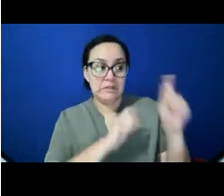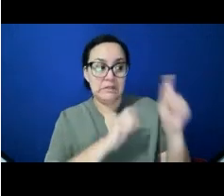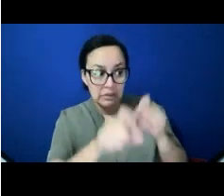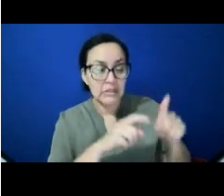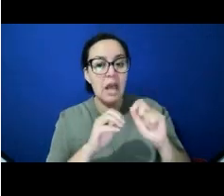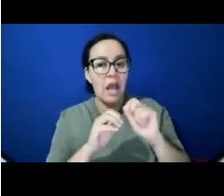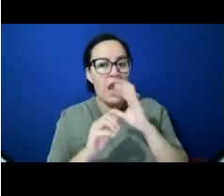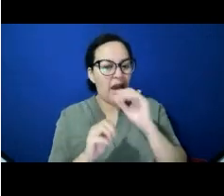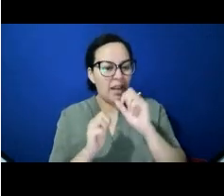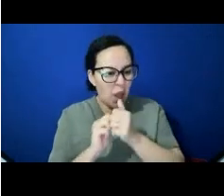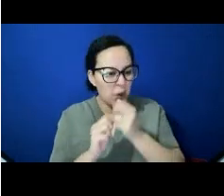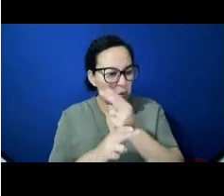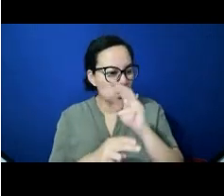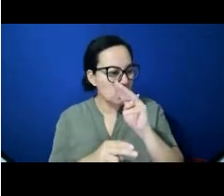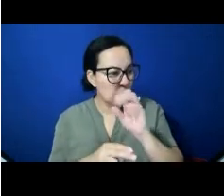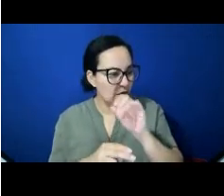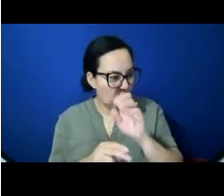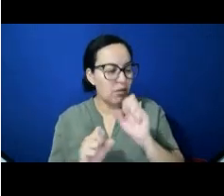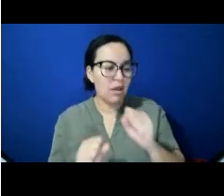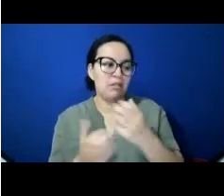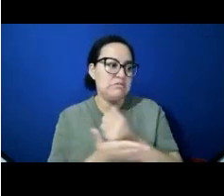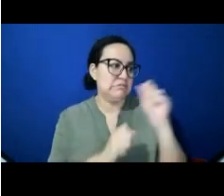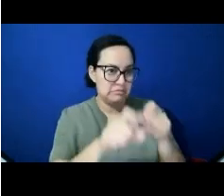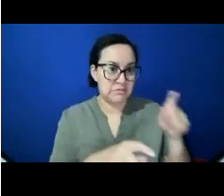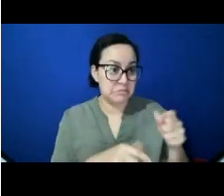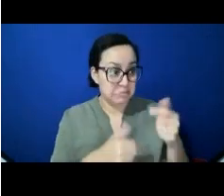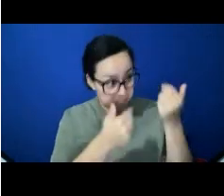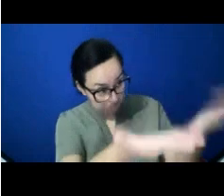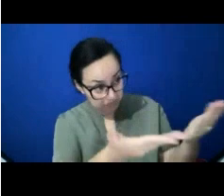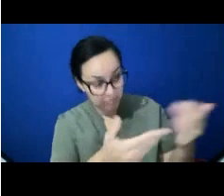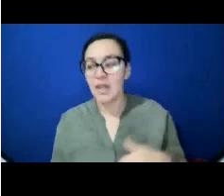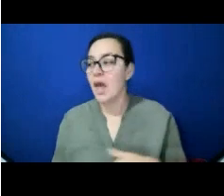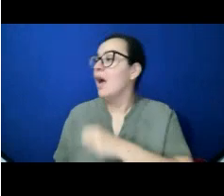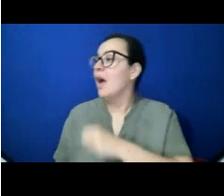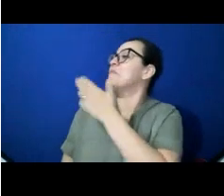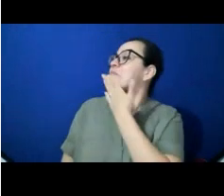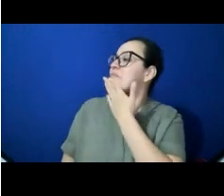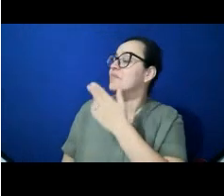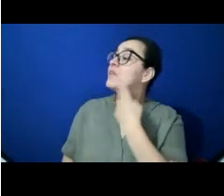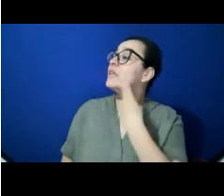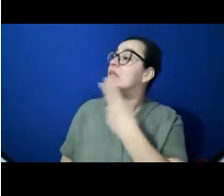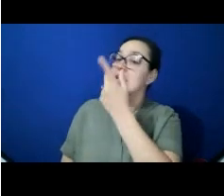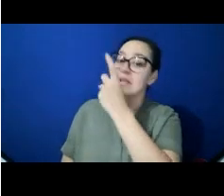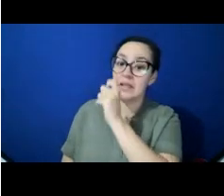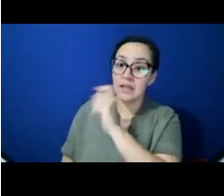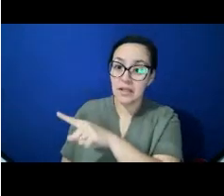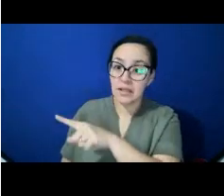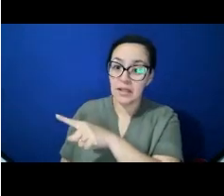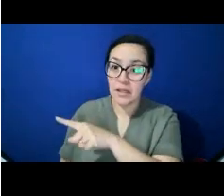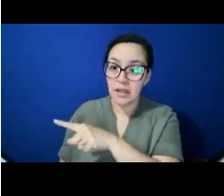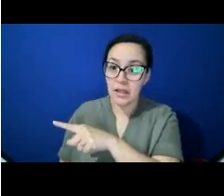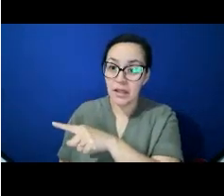that this is the right time for these questions because Viviana is here. I see a question here. Once we are done with